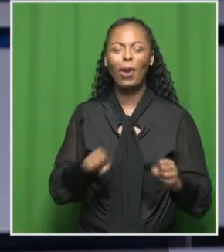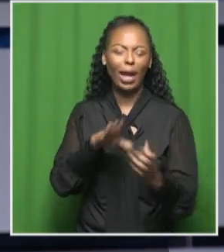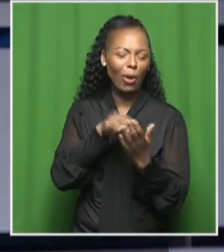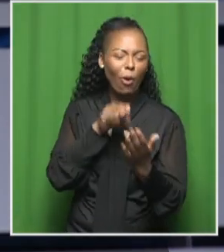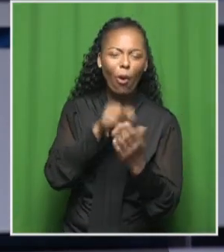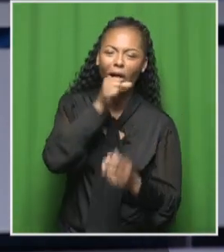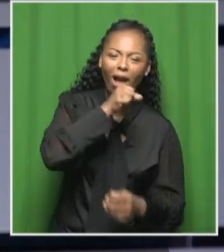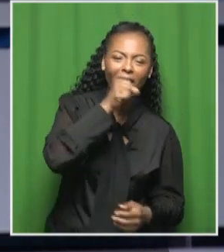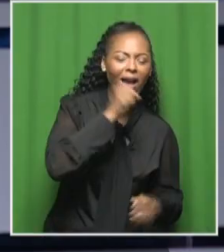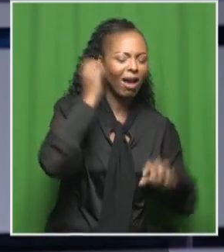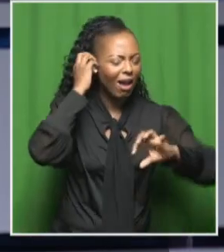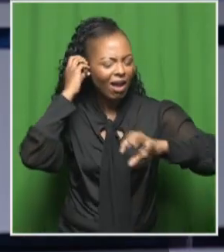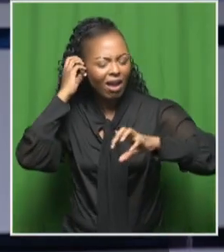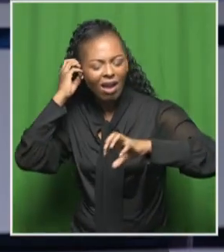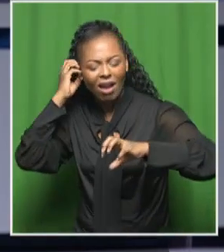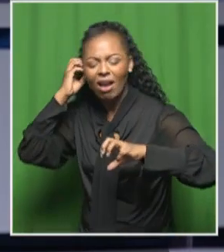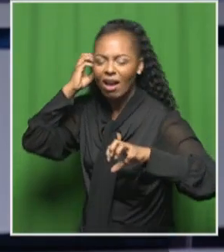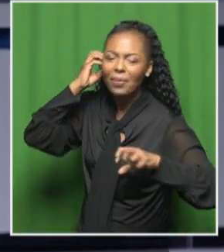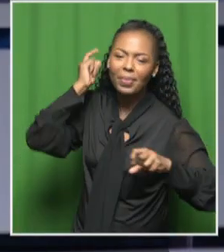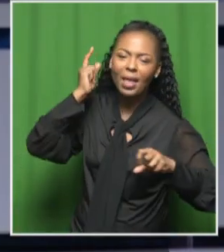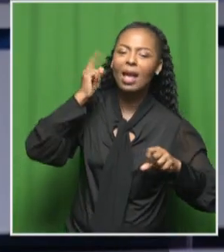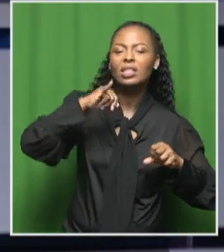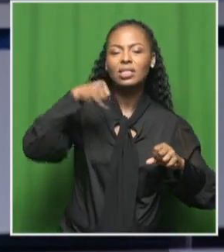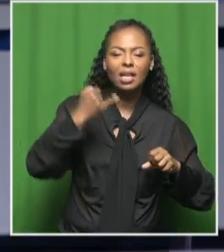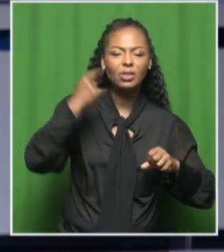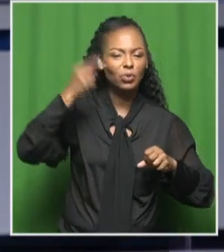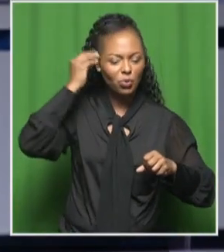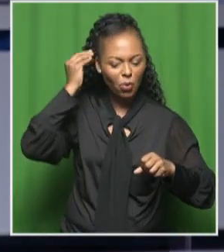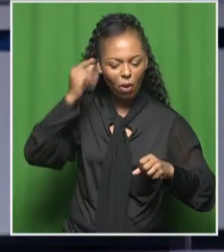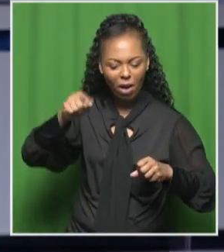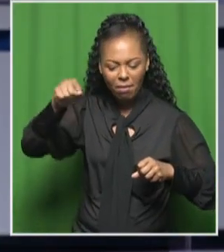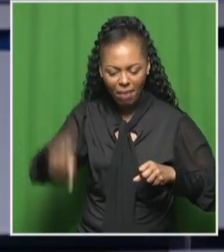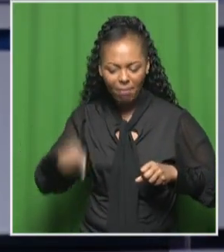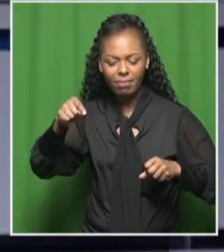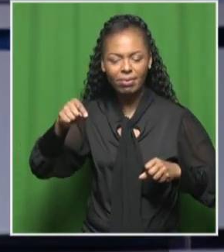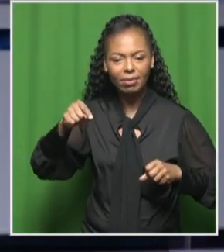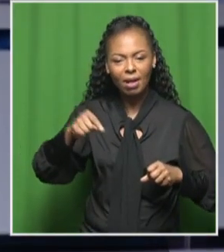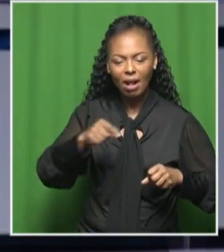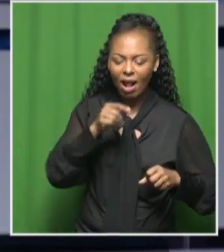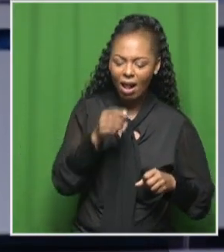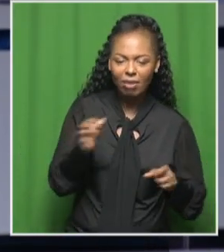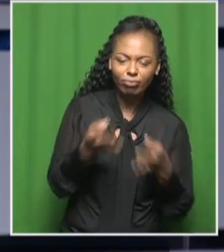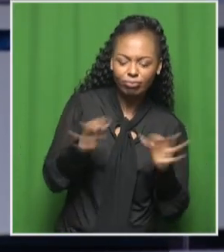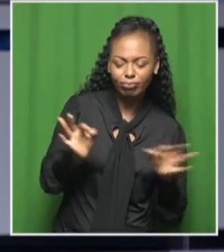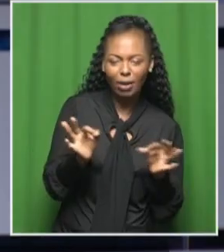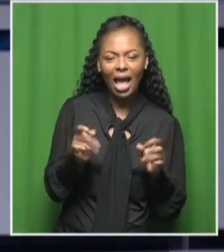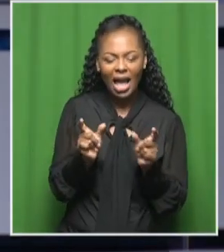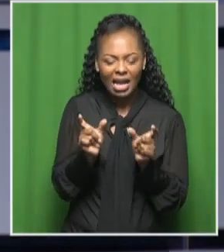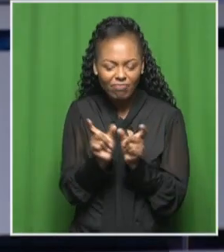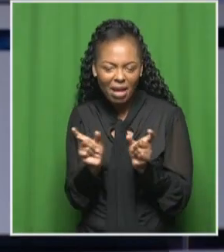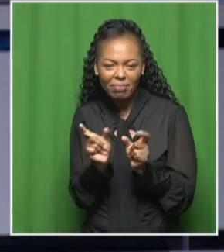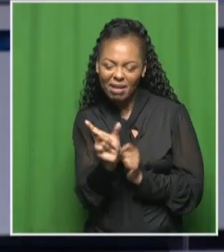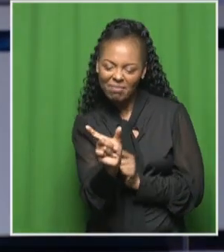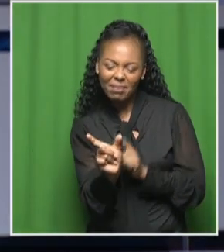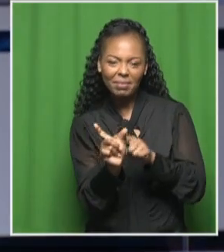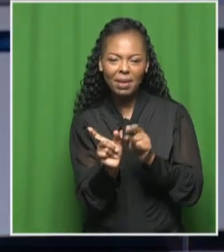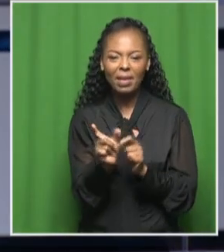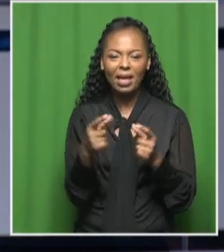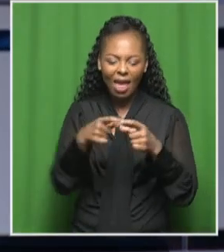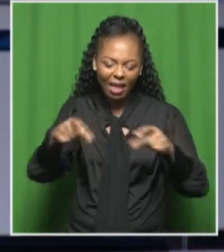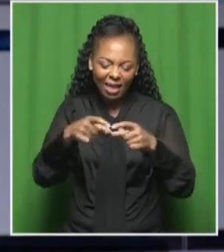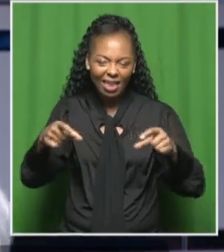I actually had just one of those tape recorders where you press record and play, and the cassette player. That's what I actually, that's